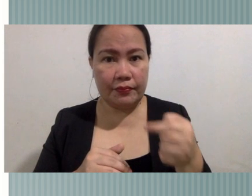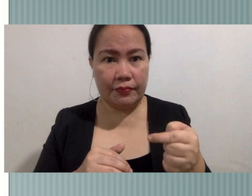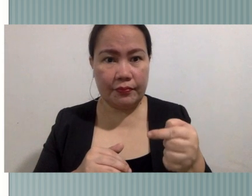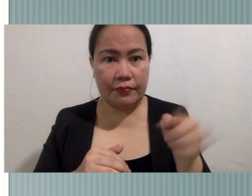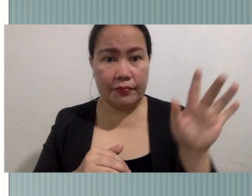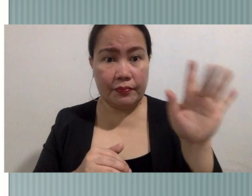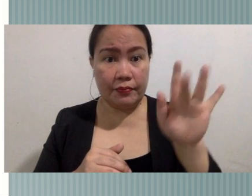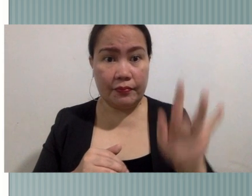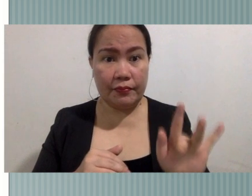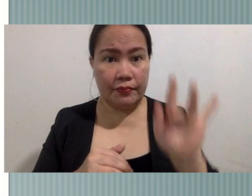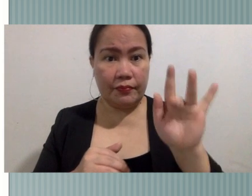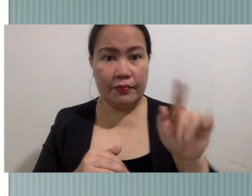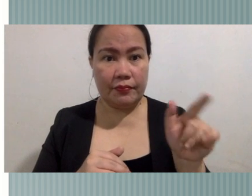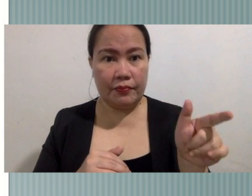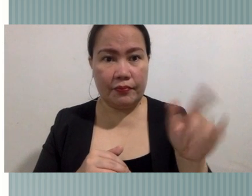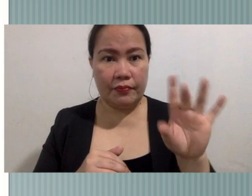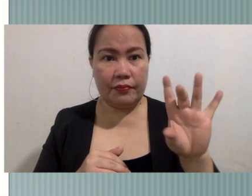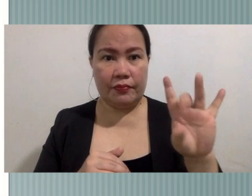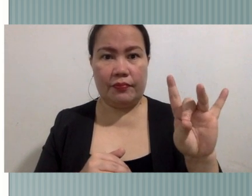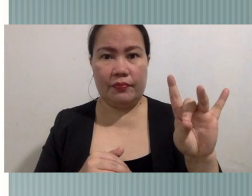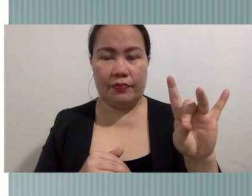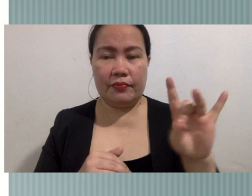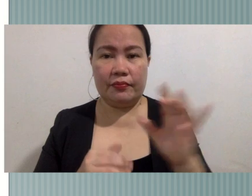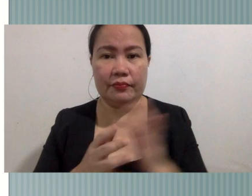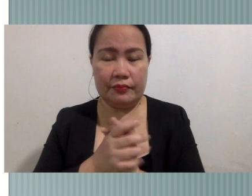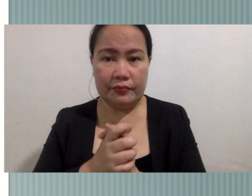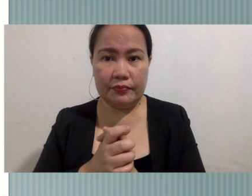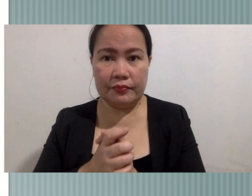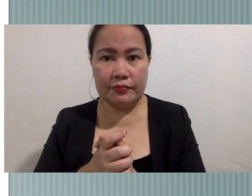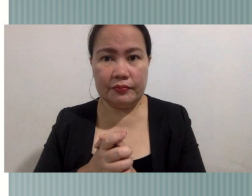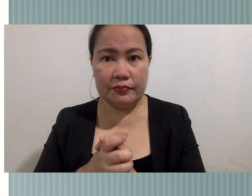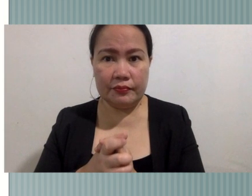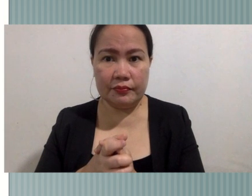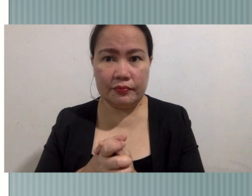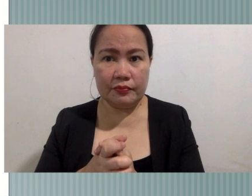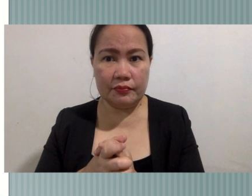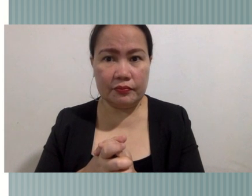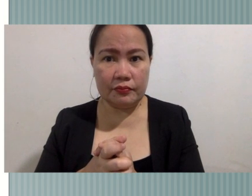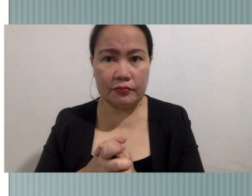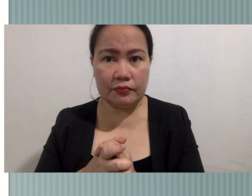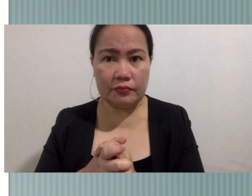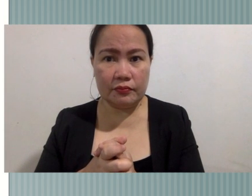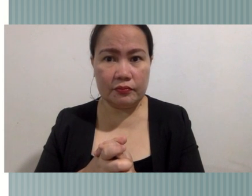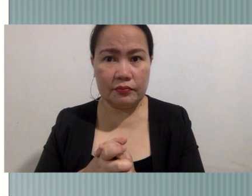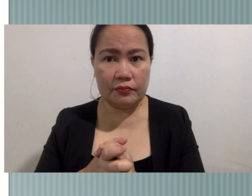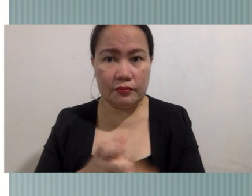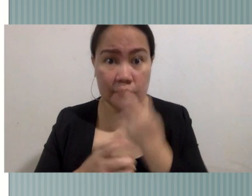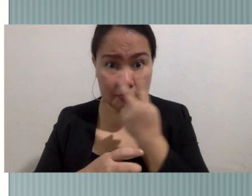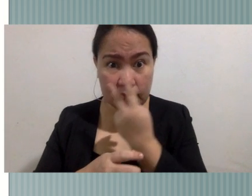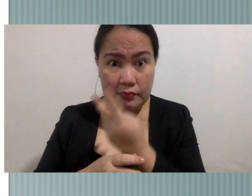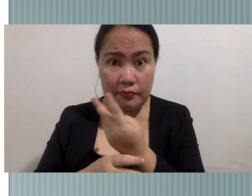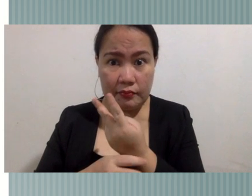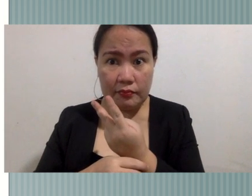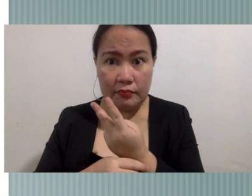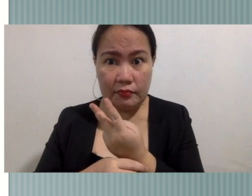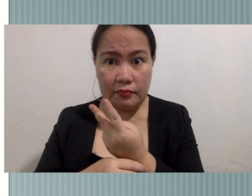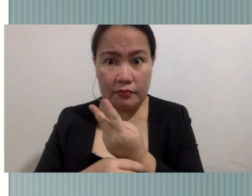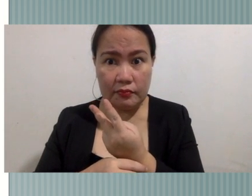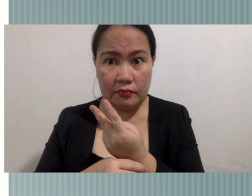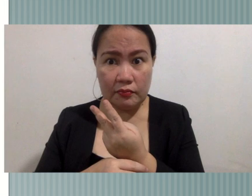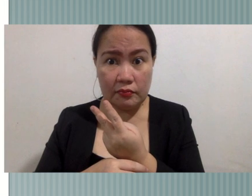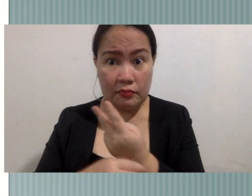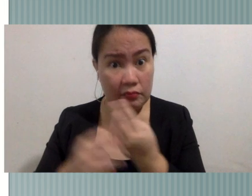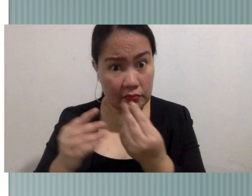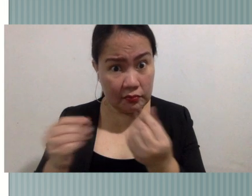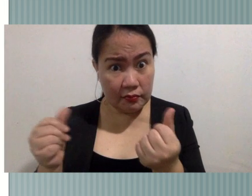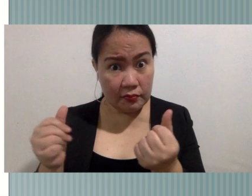equal to positive or negative square root of 28. So, tingin nyo ba